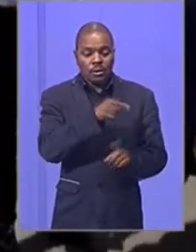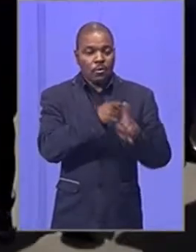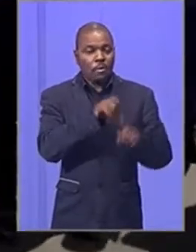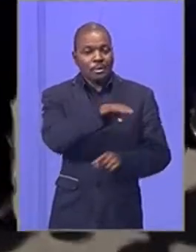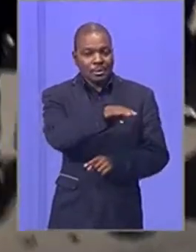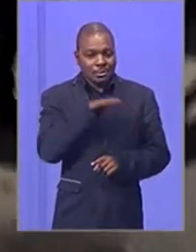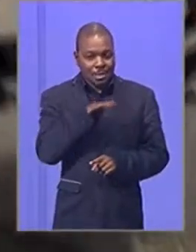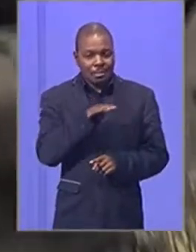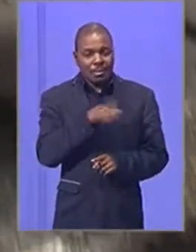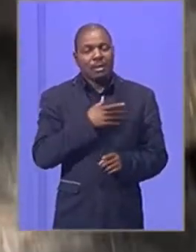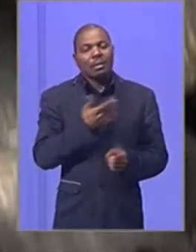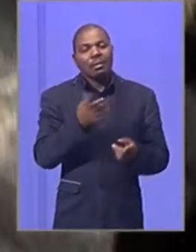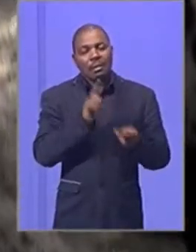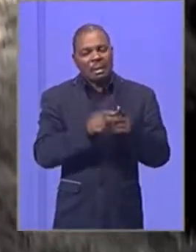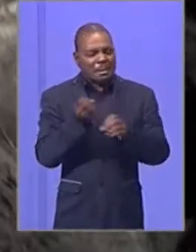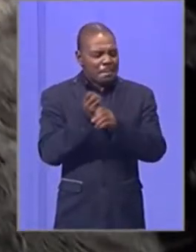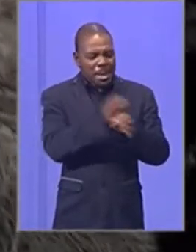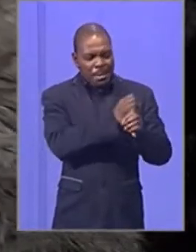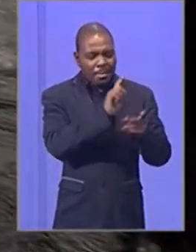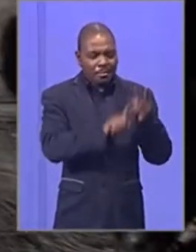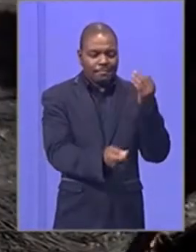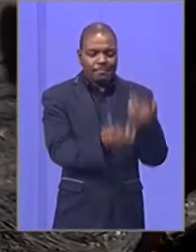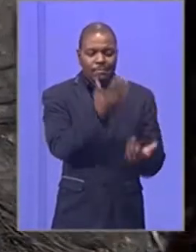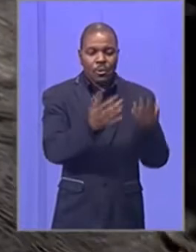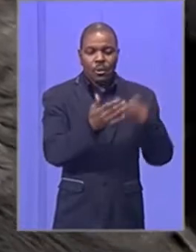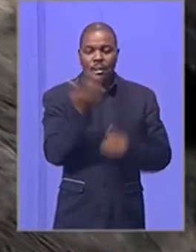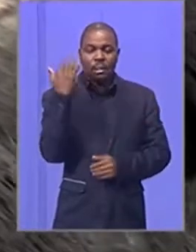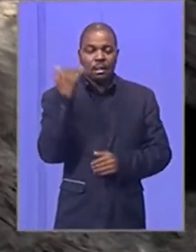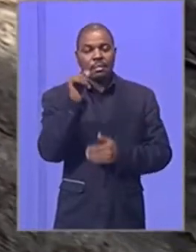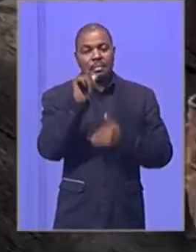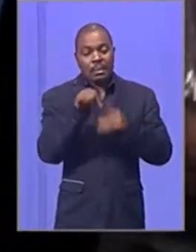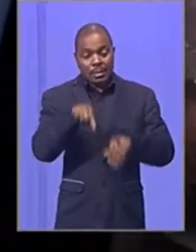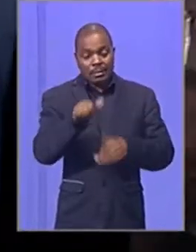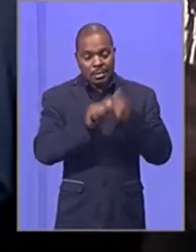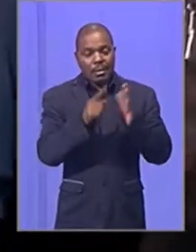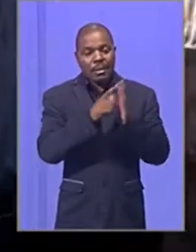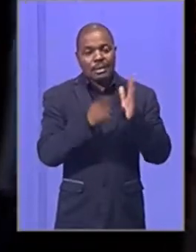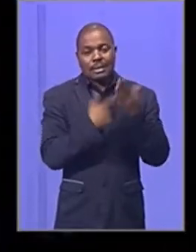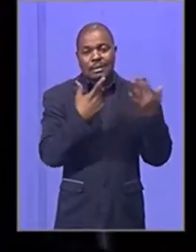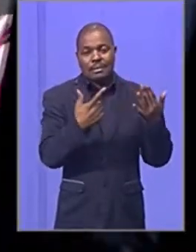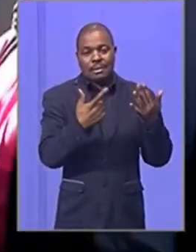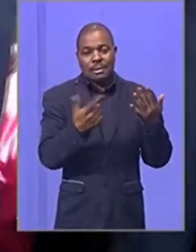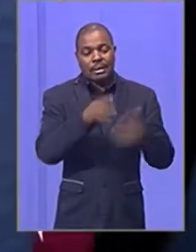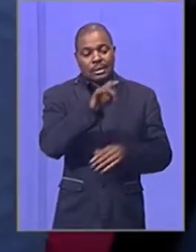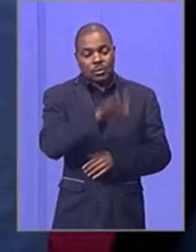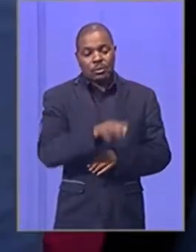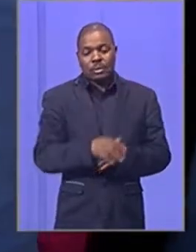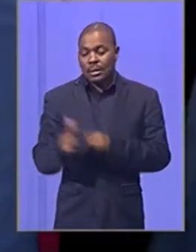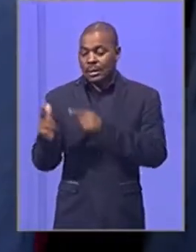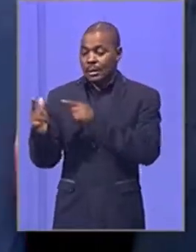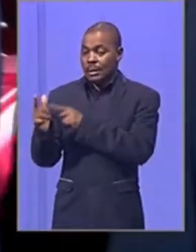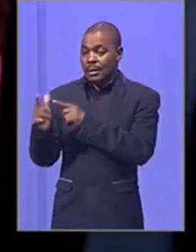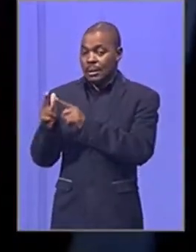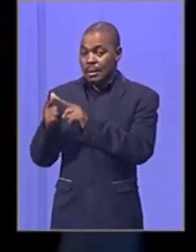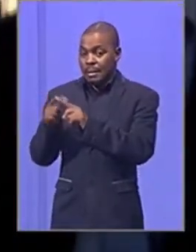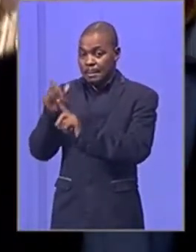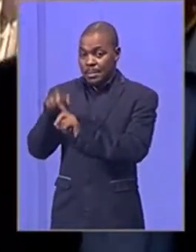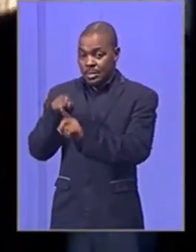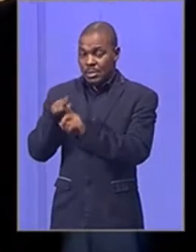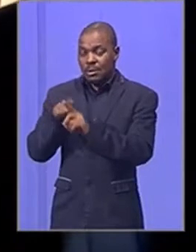o ne a shatjwe a ba a tjheswa Diepsloot ka la supa kgodinyane e hodimo. Monna wa bosupa o tobane le diqoso tsa